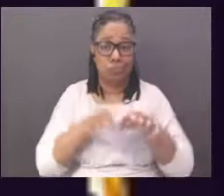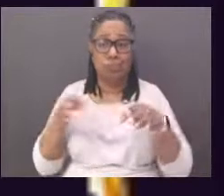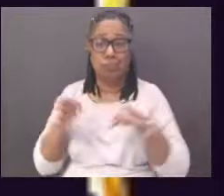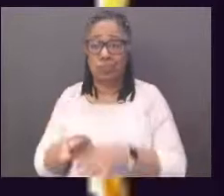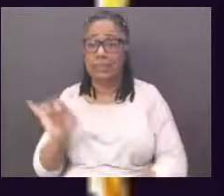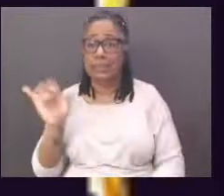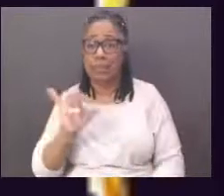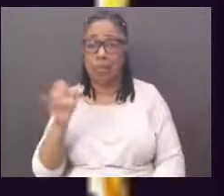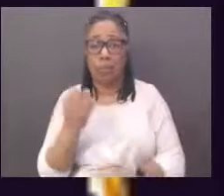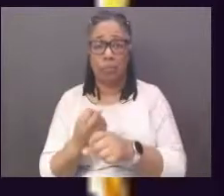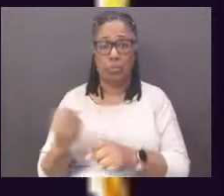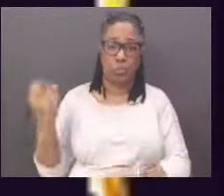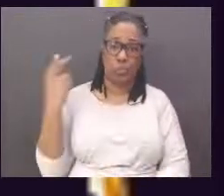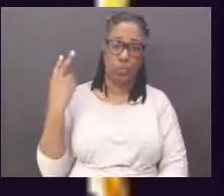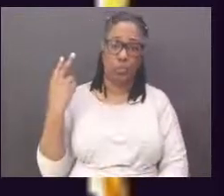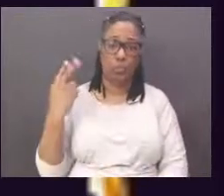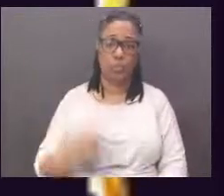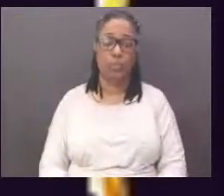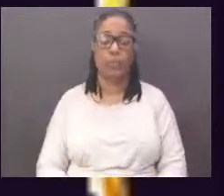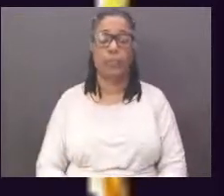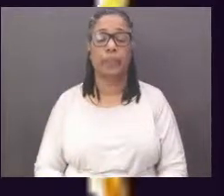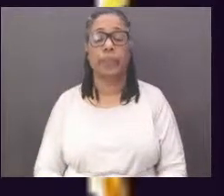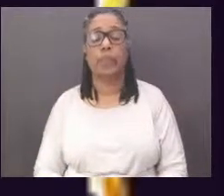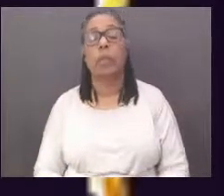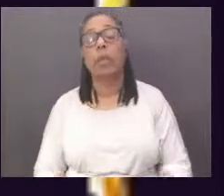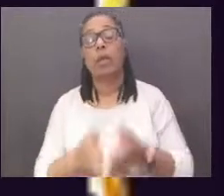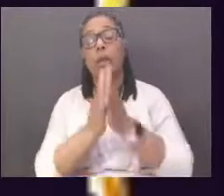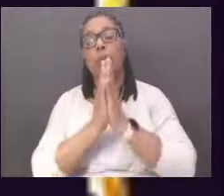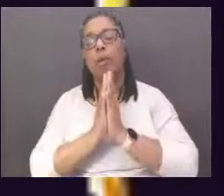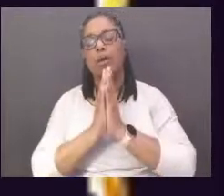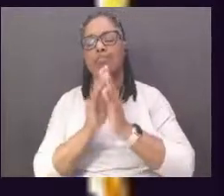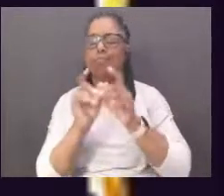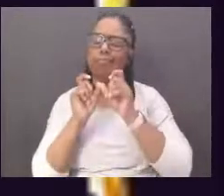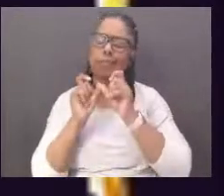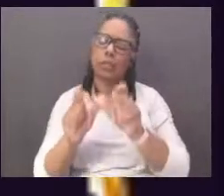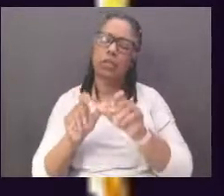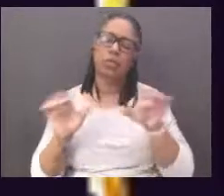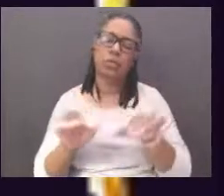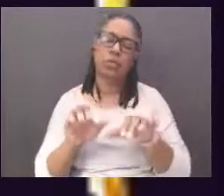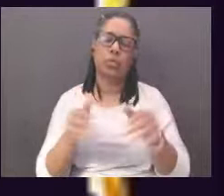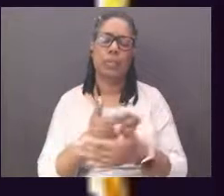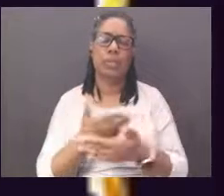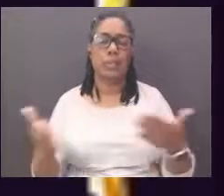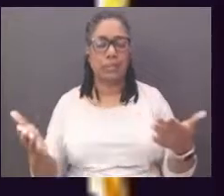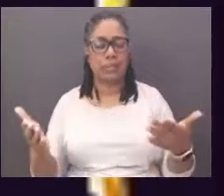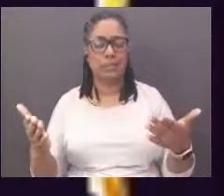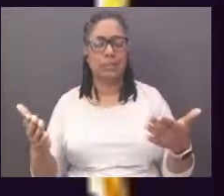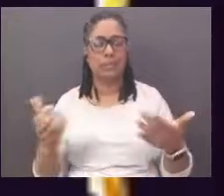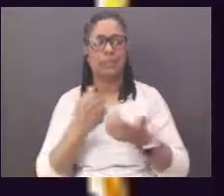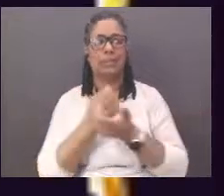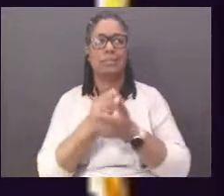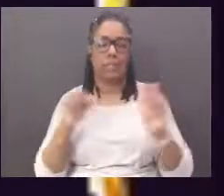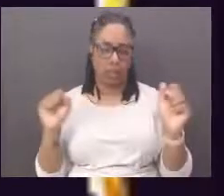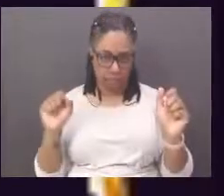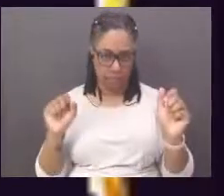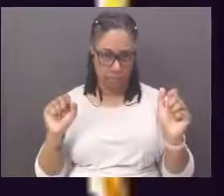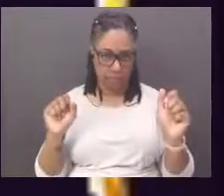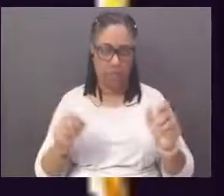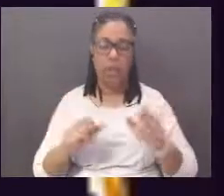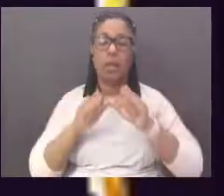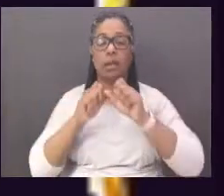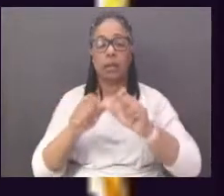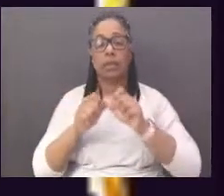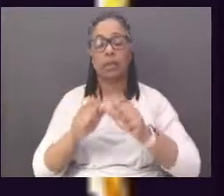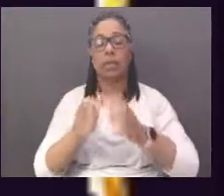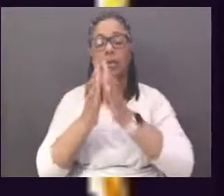of years ago. And so we pray that we might continue to do those things that are safe, and that we might continue to pray for God's